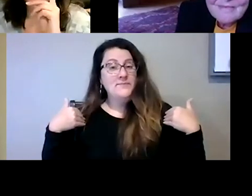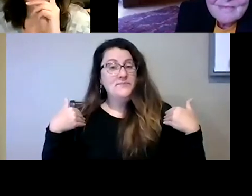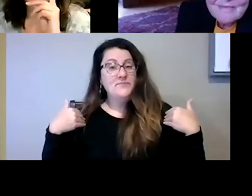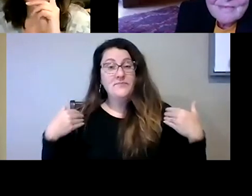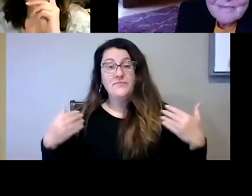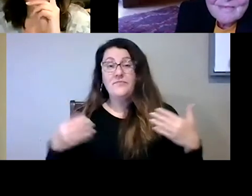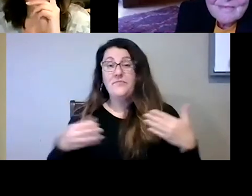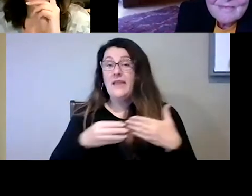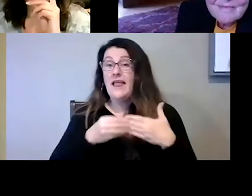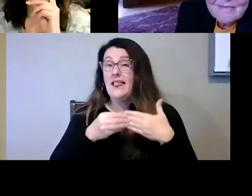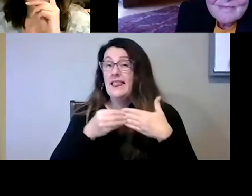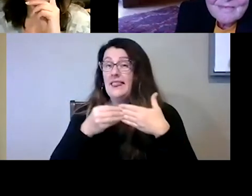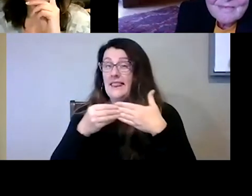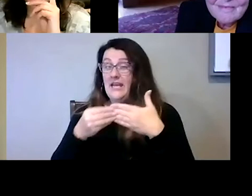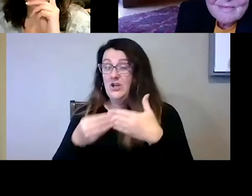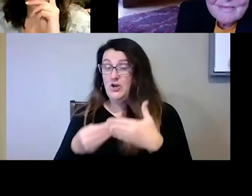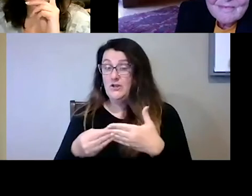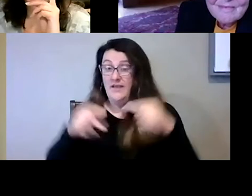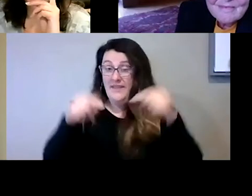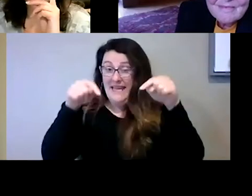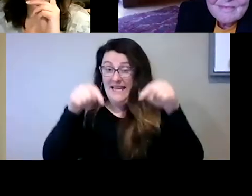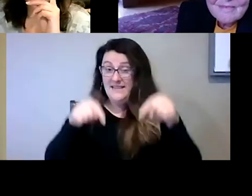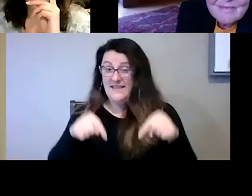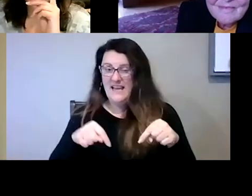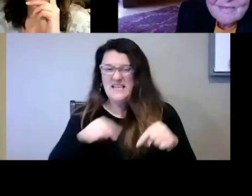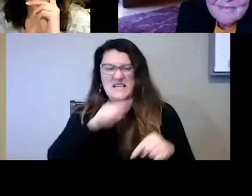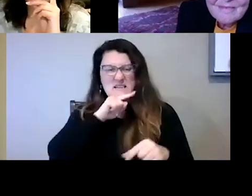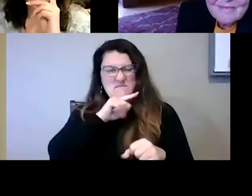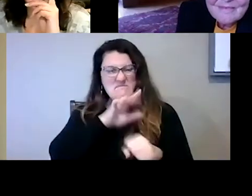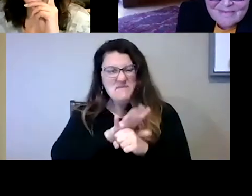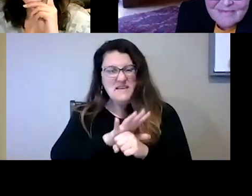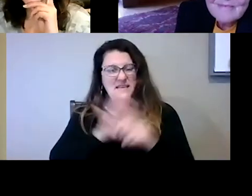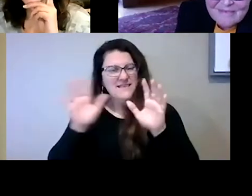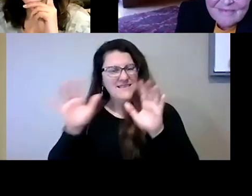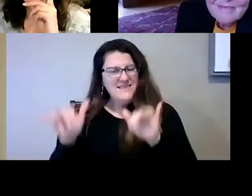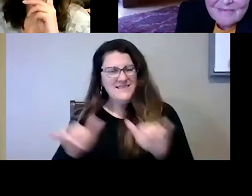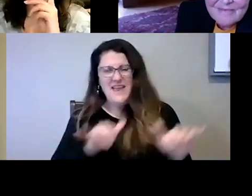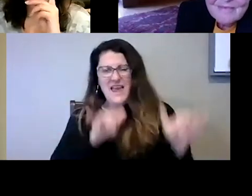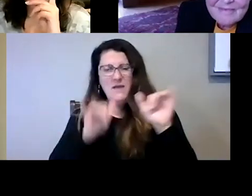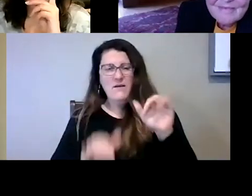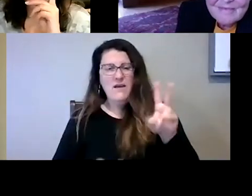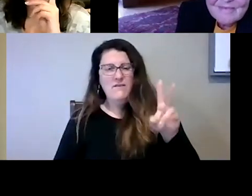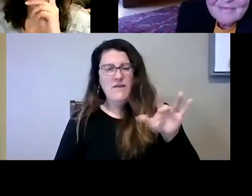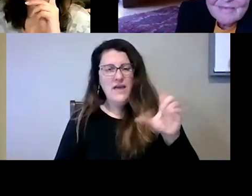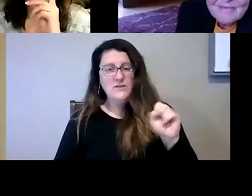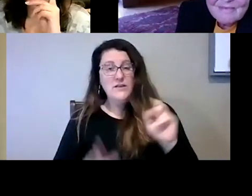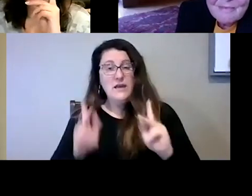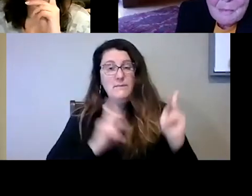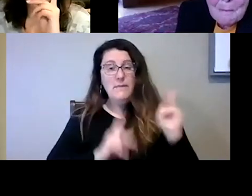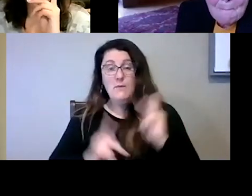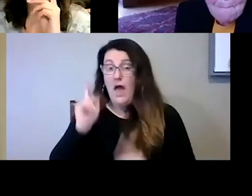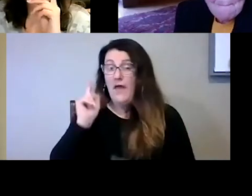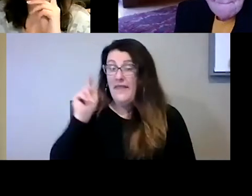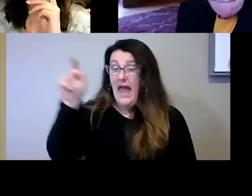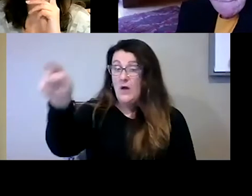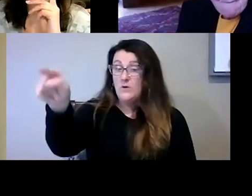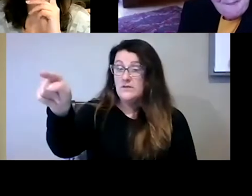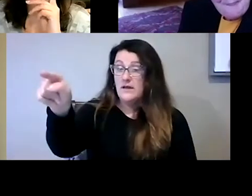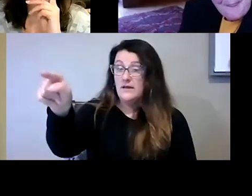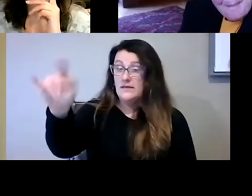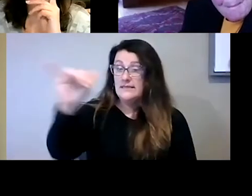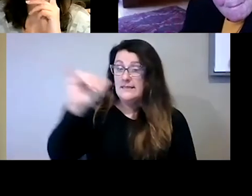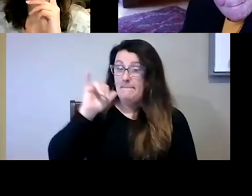leaders on the inside that were committed to the same values that the people on the outside were committed